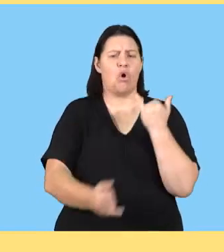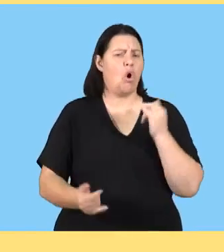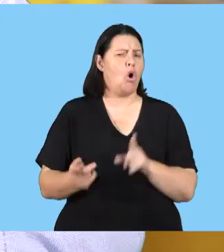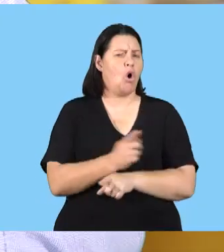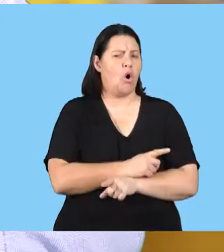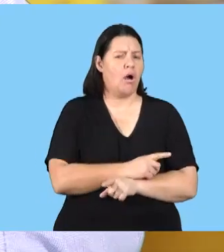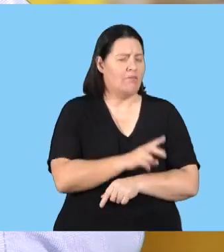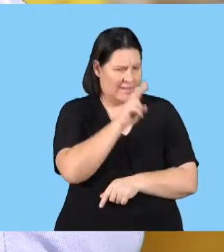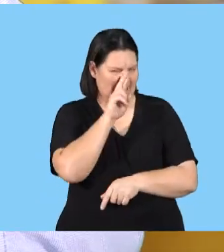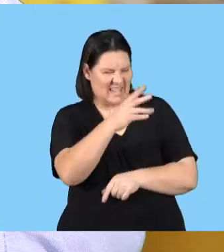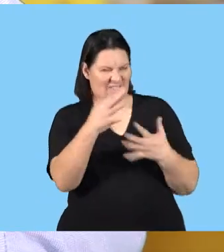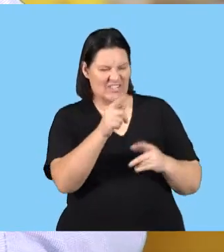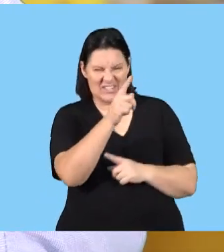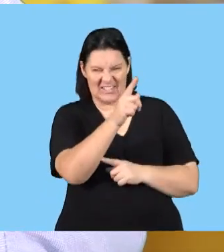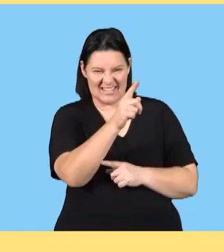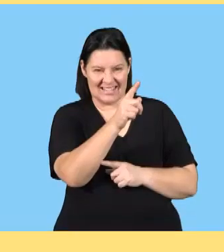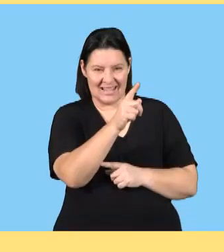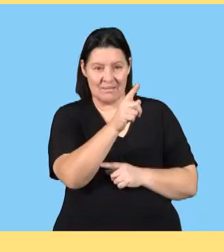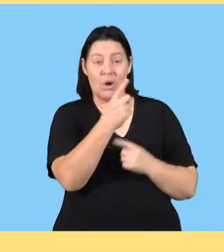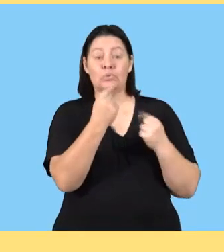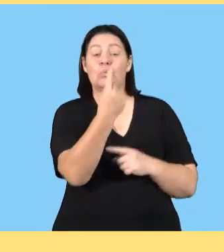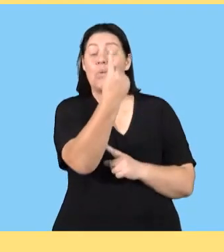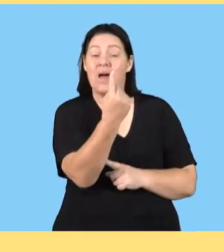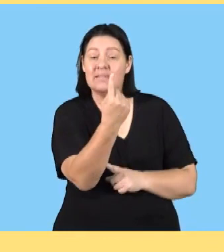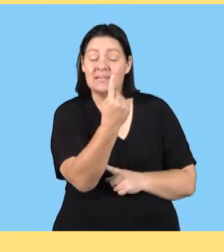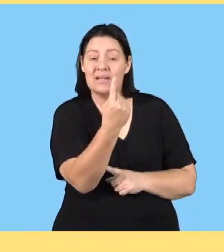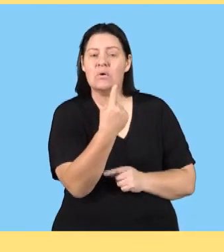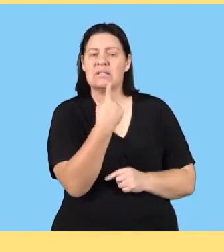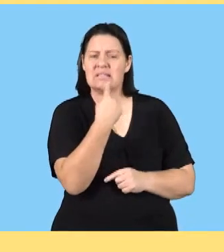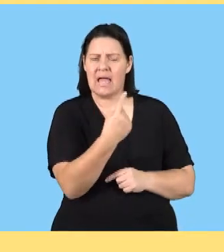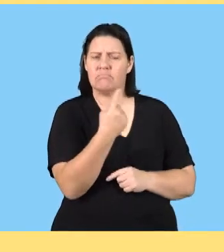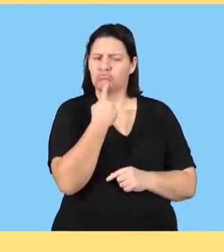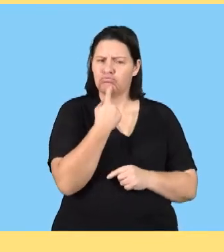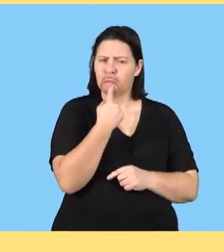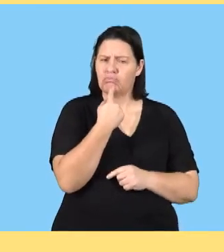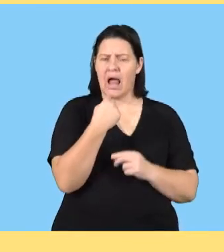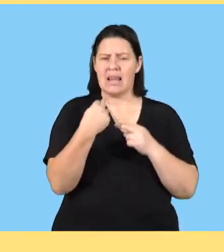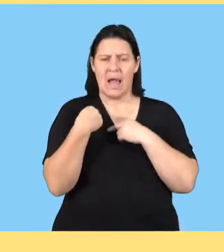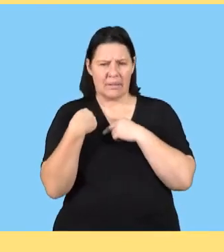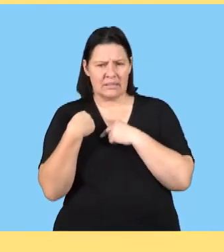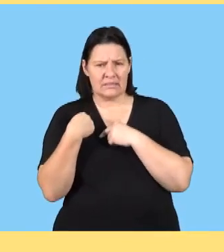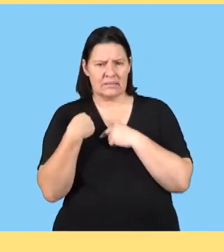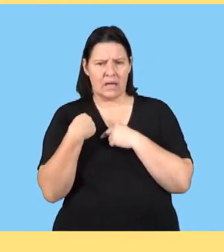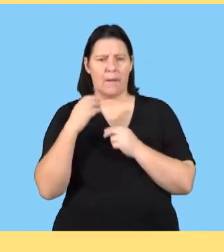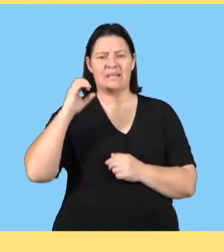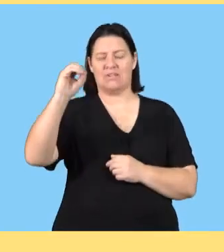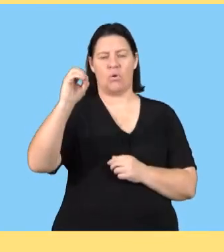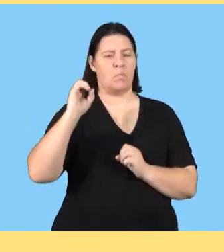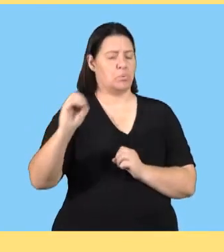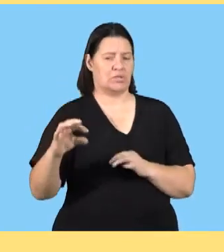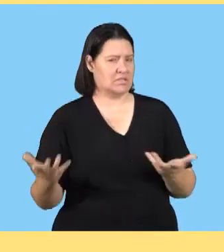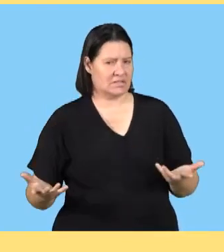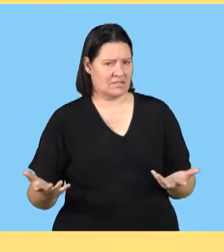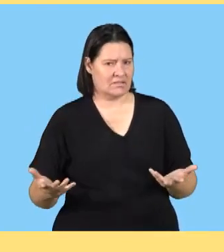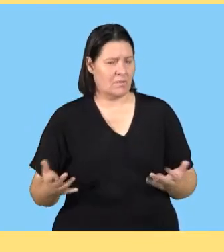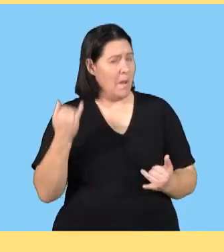far? You should have seen that when I did number 1, when I had no effect on the liabilities, I did not put a 0.